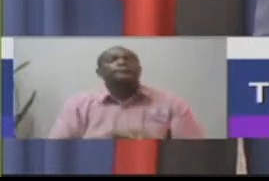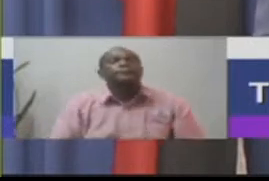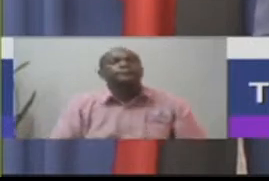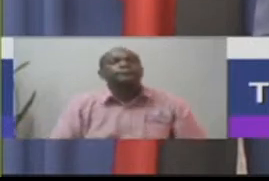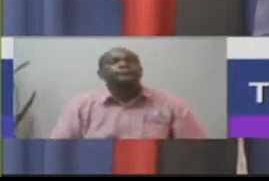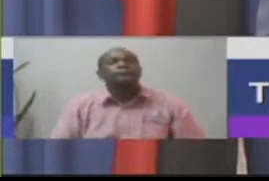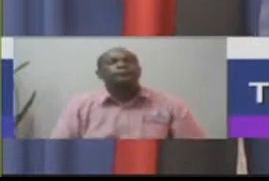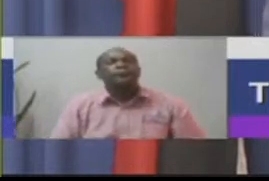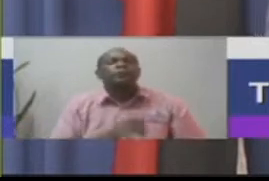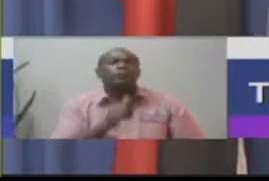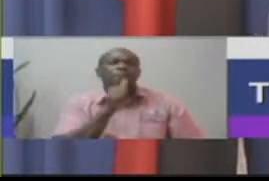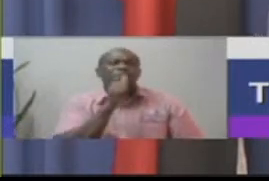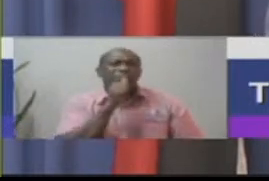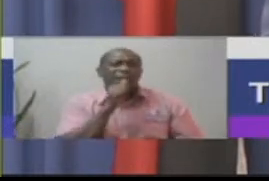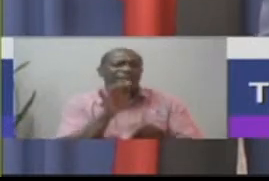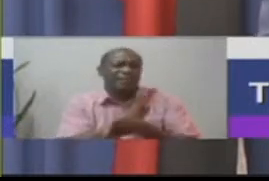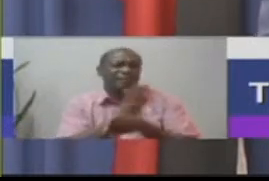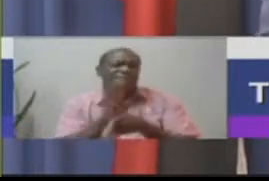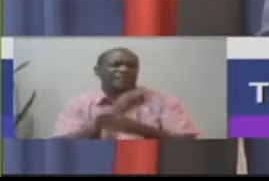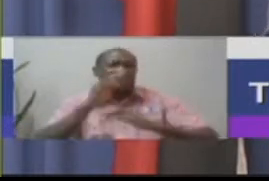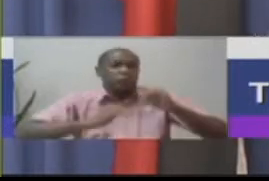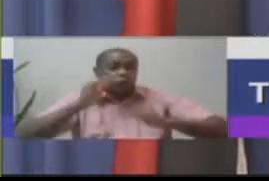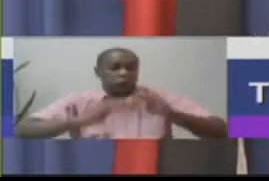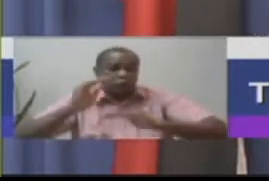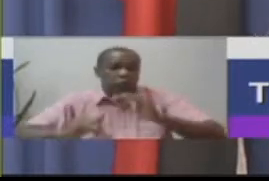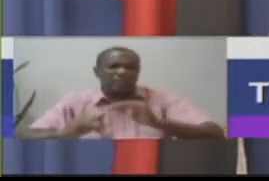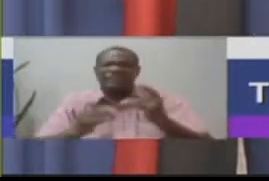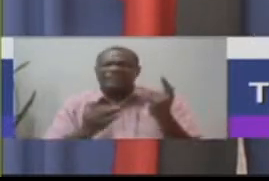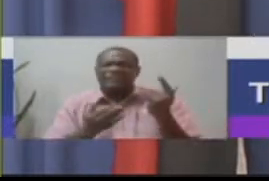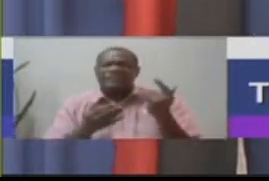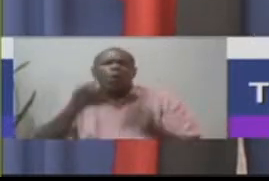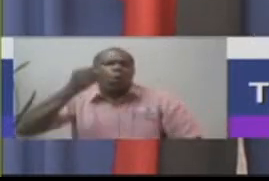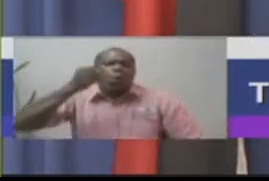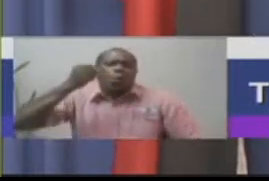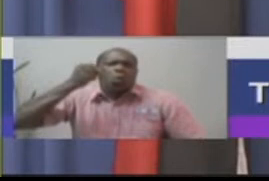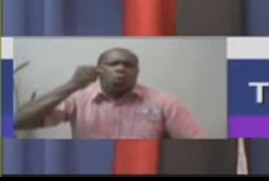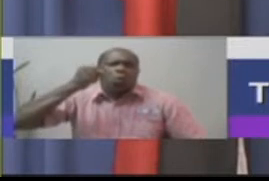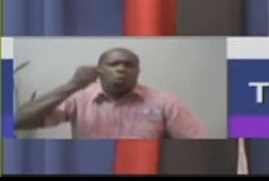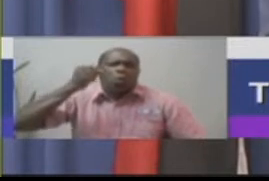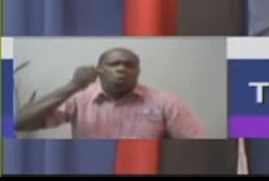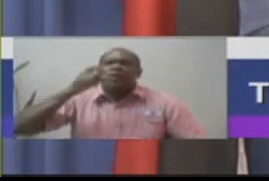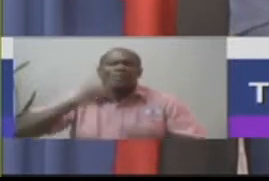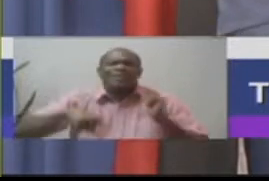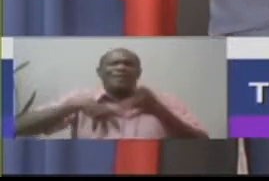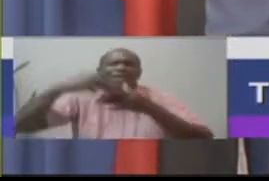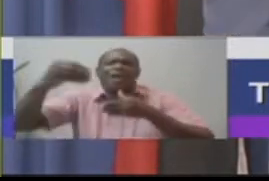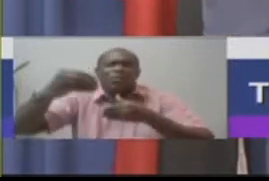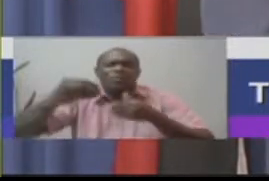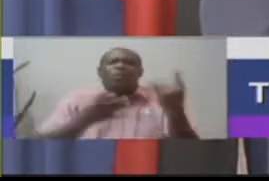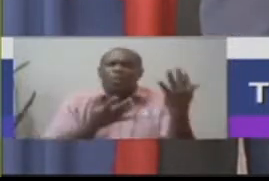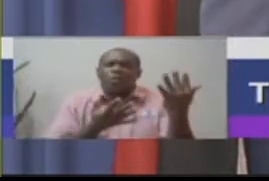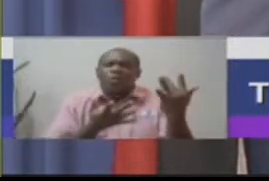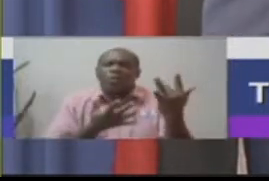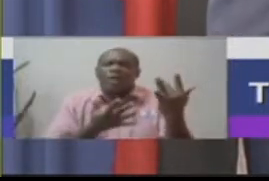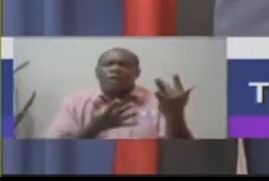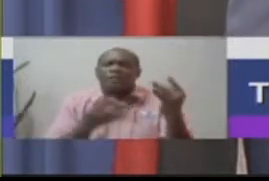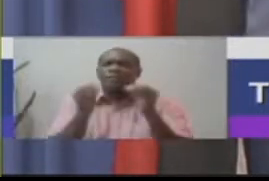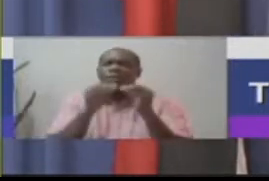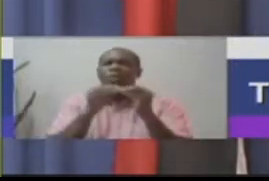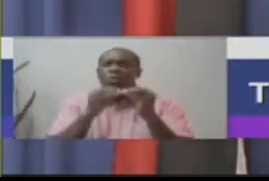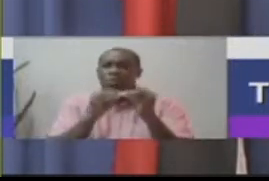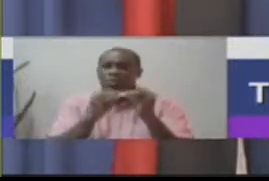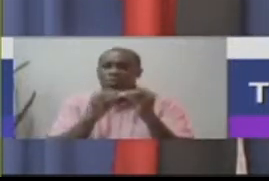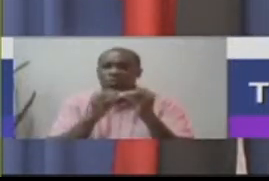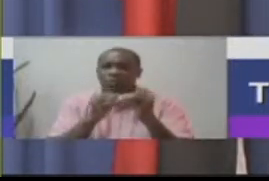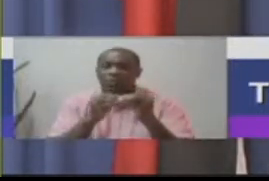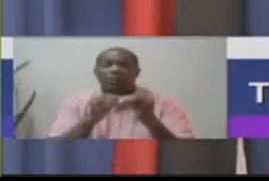with private sector construction at this time. And of course, we spoke about the